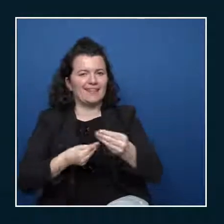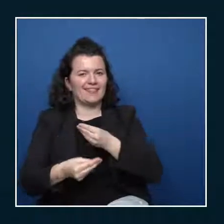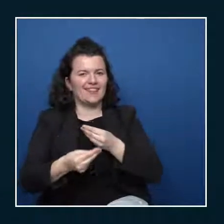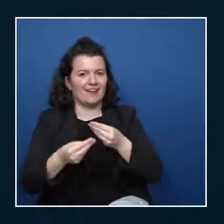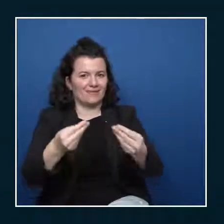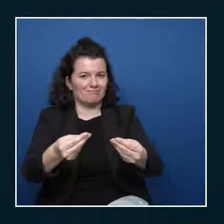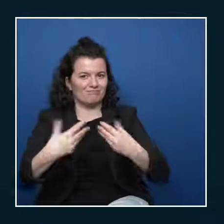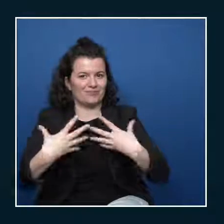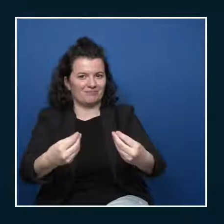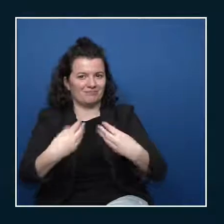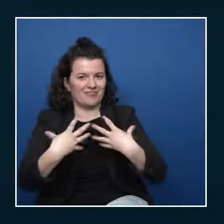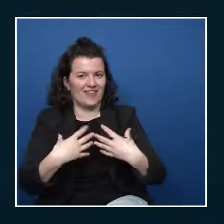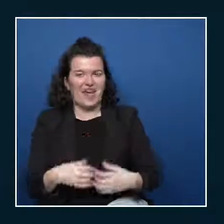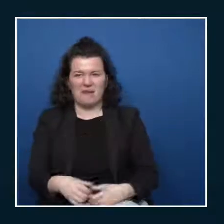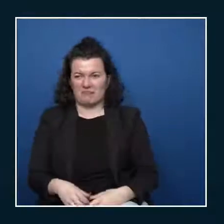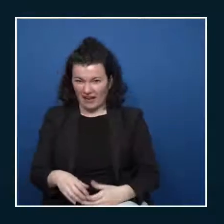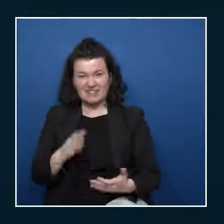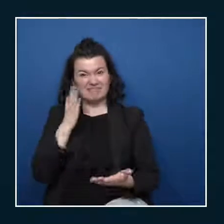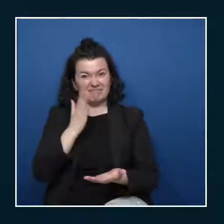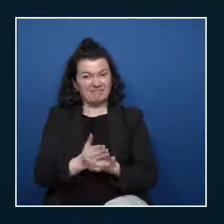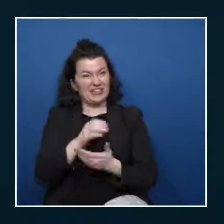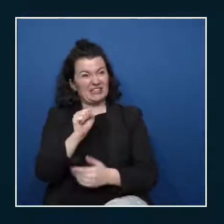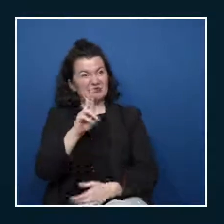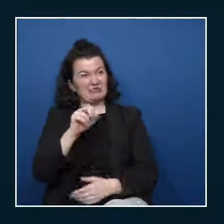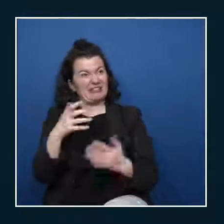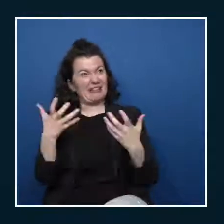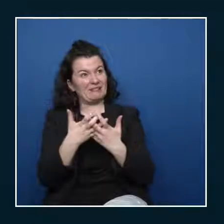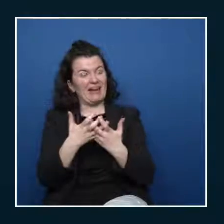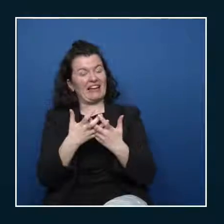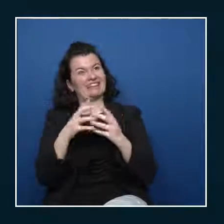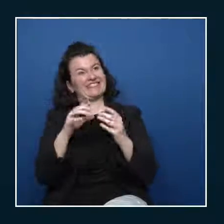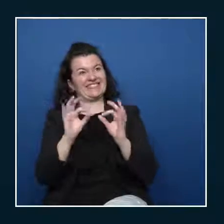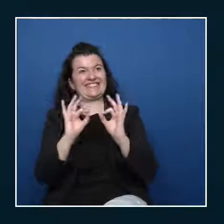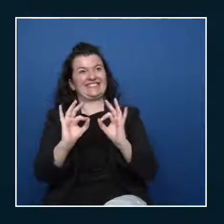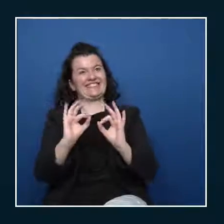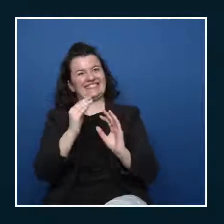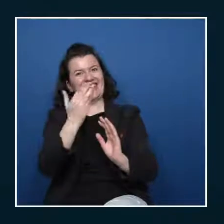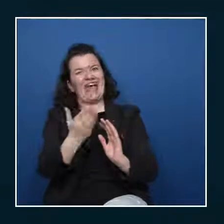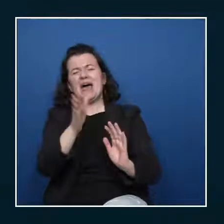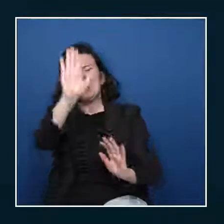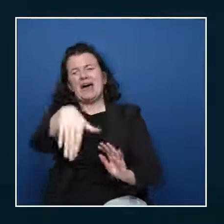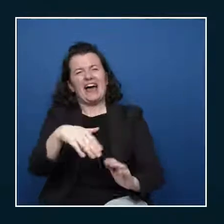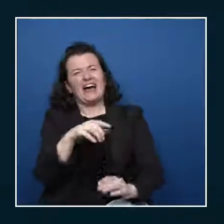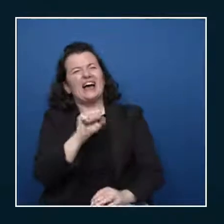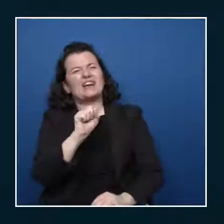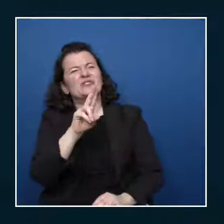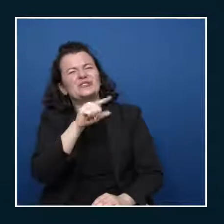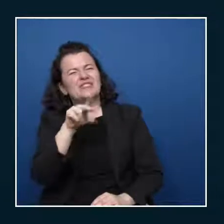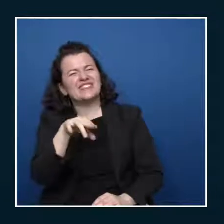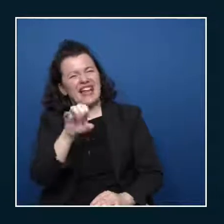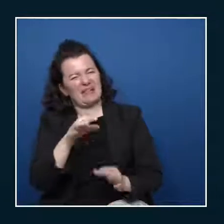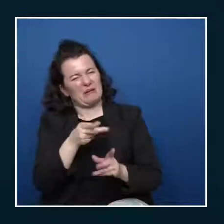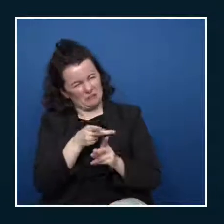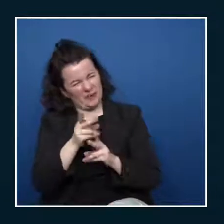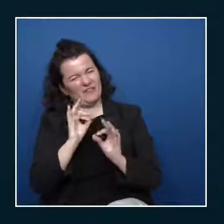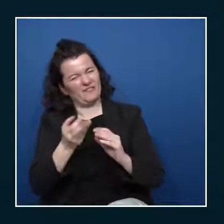best introduction, to be honest, Suzanne. So maybe you want to do it in a more professional way.